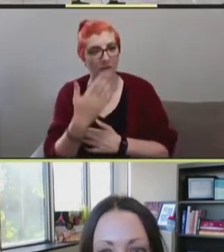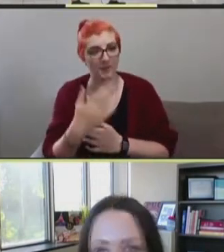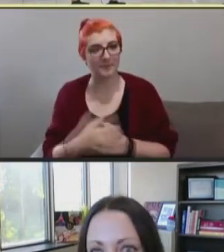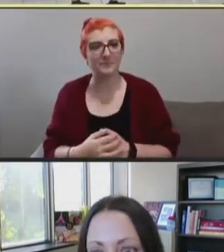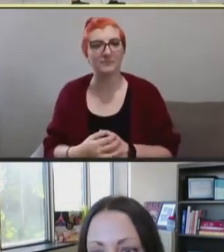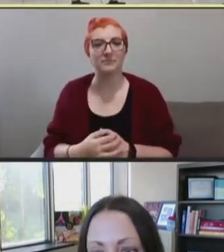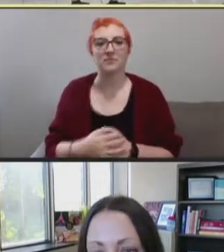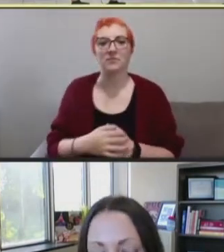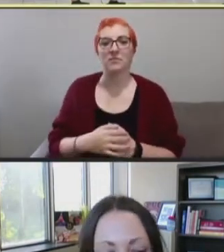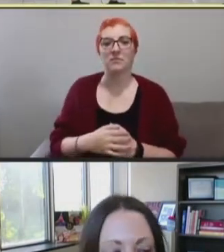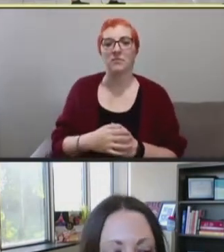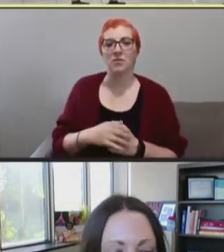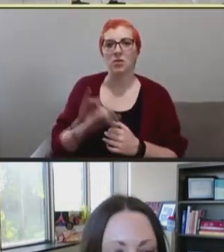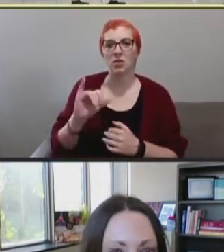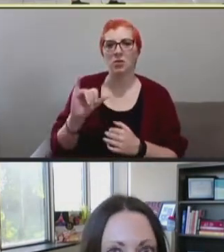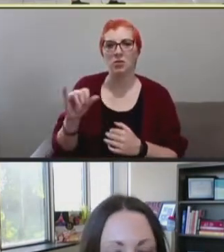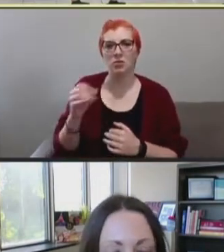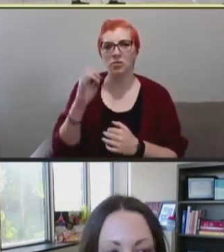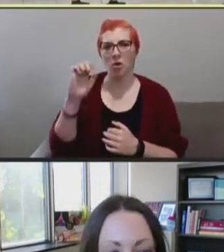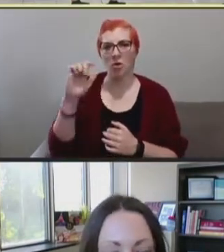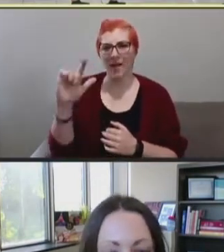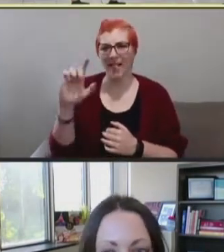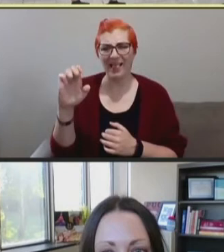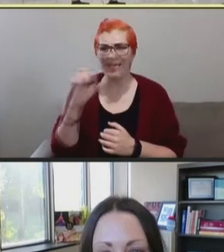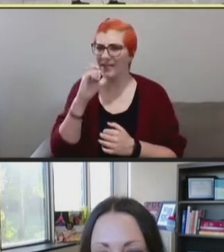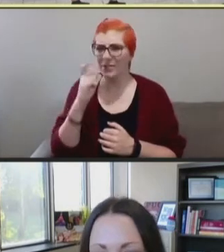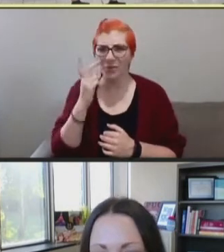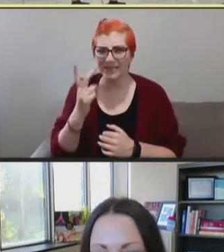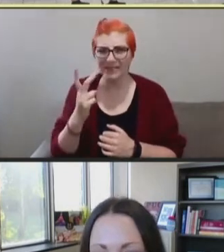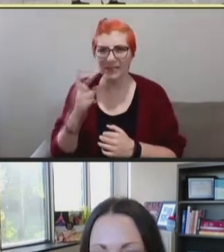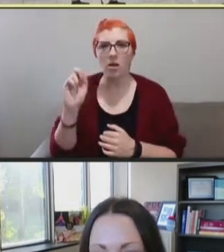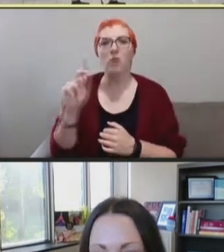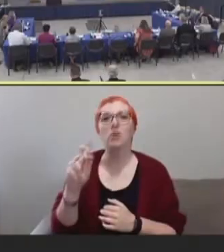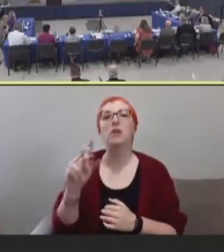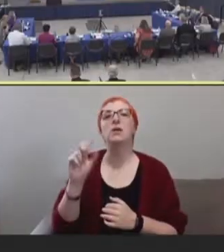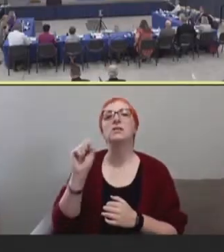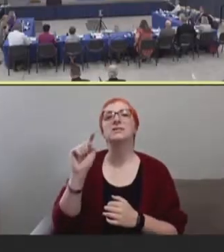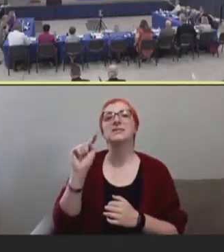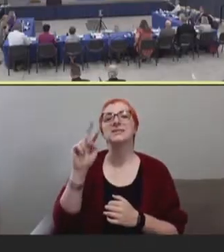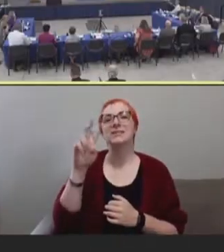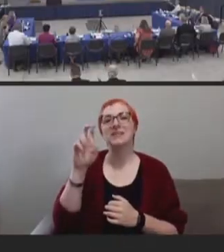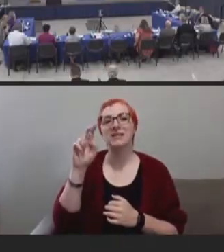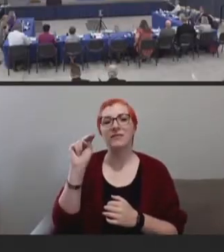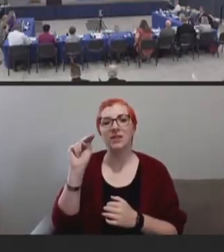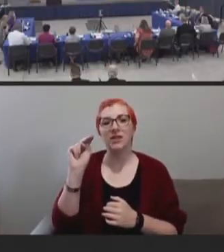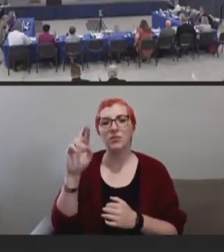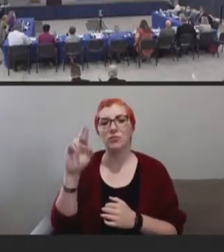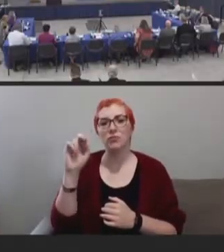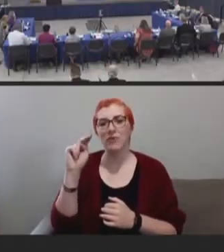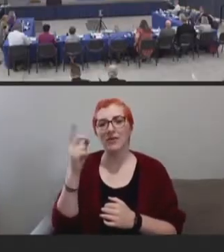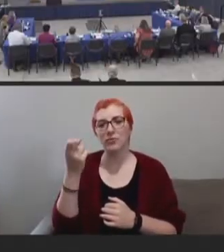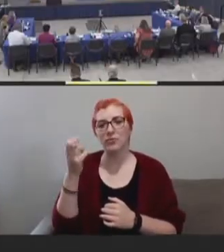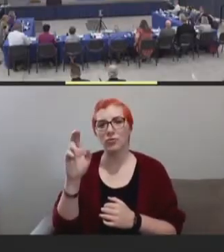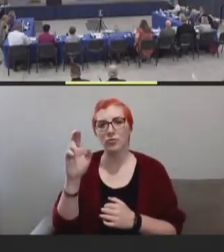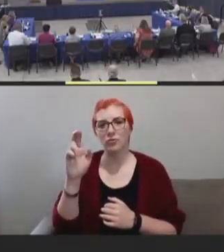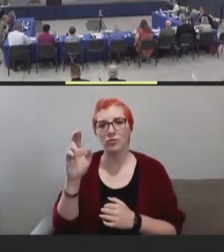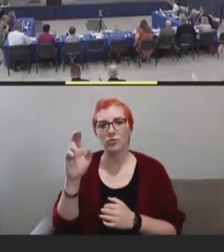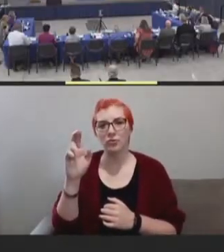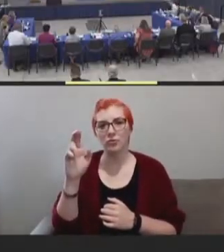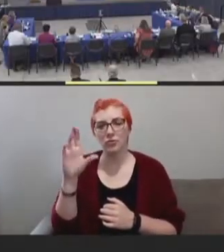Jewel Mullen, I don't see her. Okay. And Stephen Rinderknecht. Hi, good morning. Good